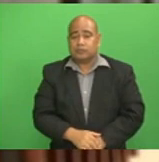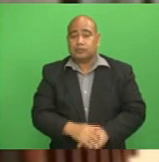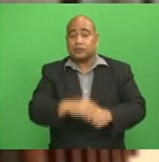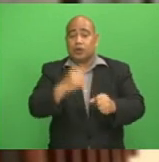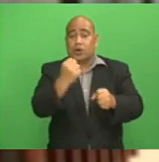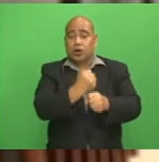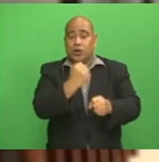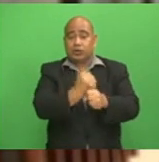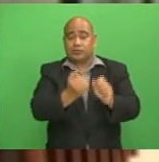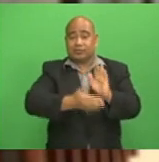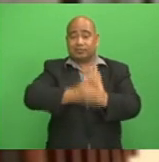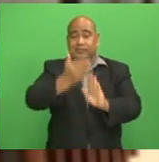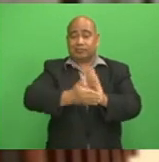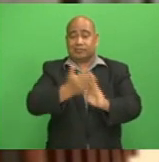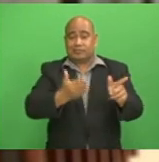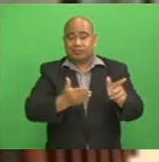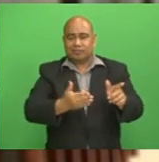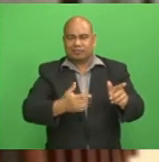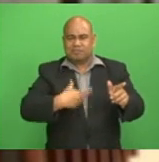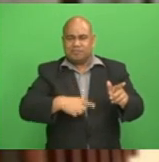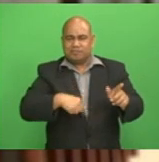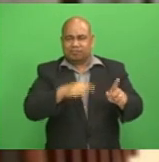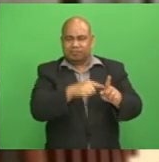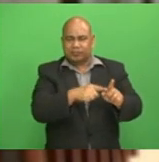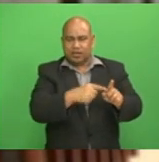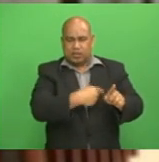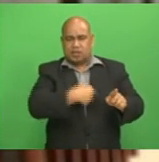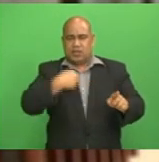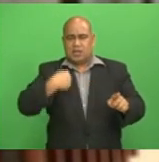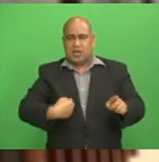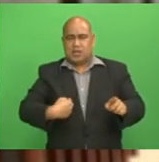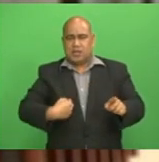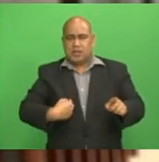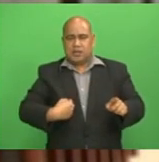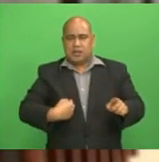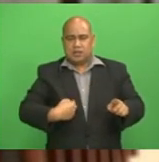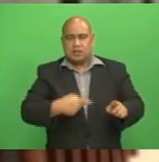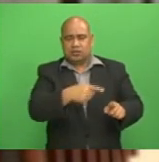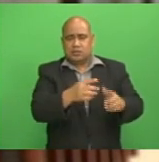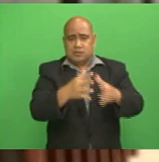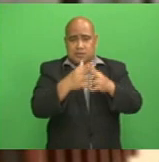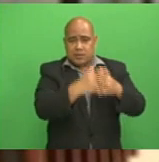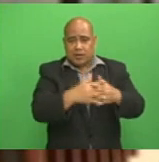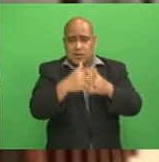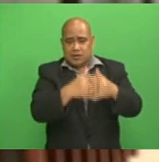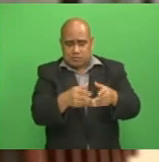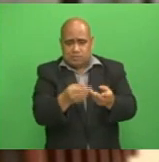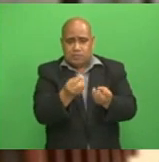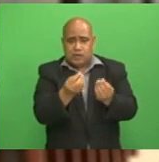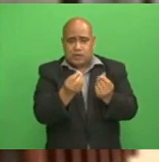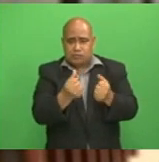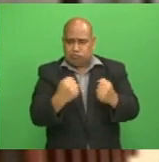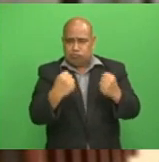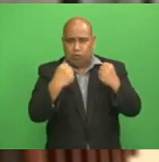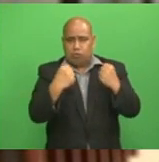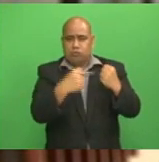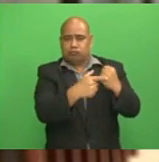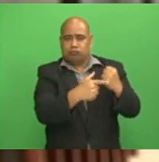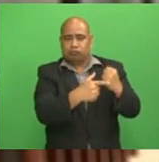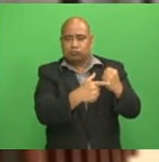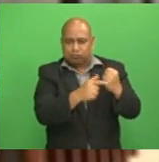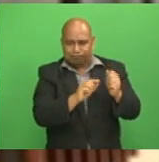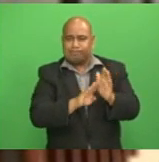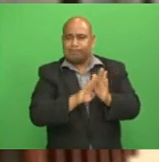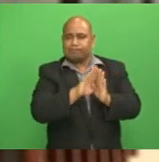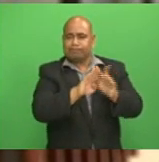fresh coronavirus outbreak in China. The US dollar was mostly stronger as well. US retail sales jumped to